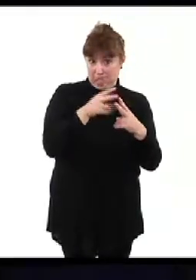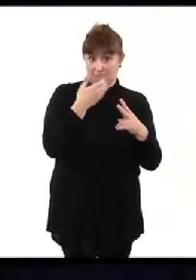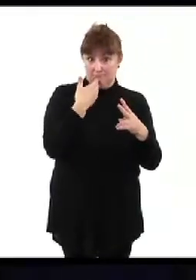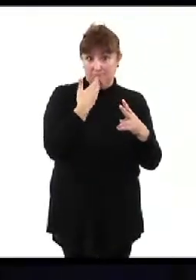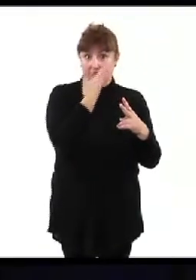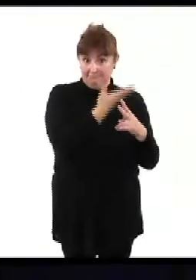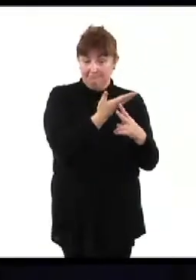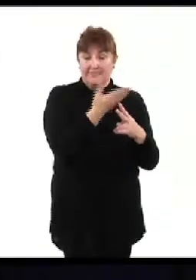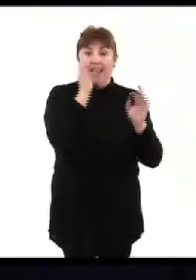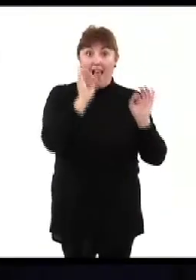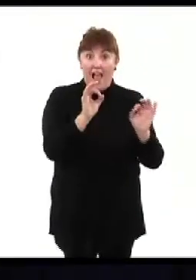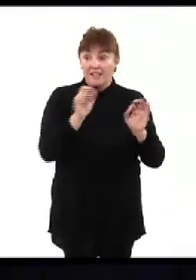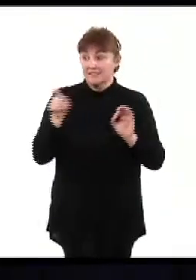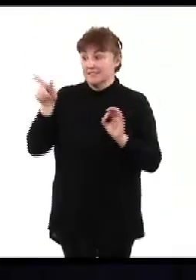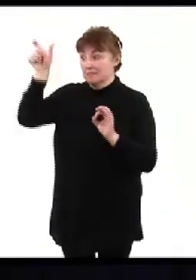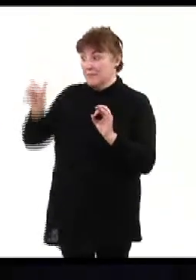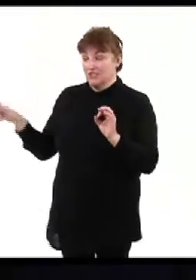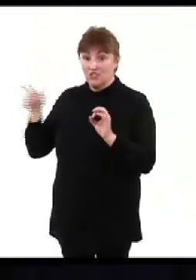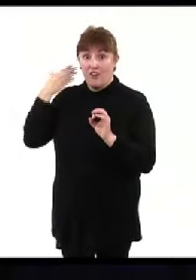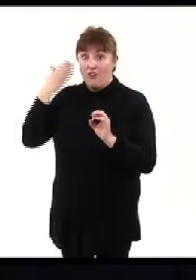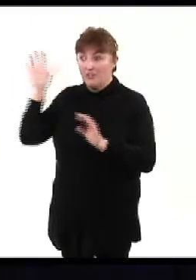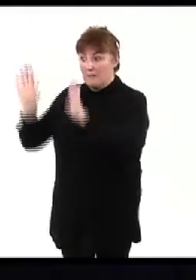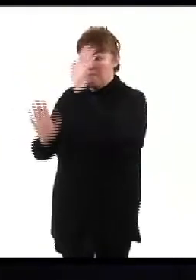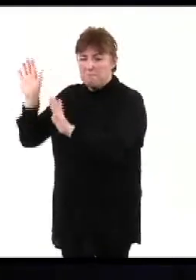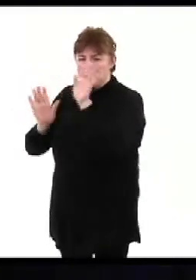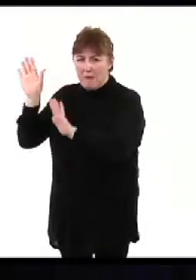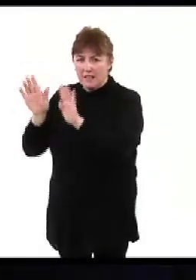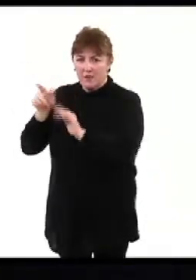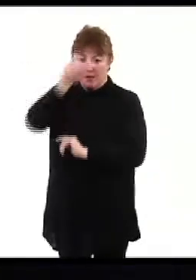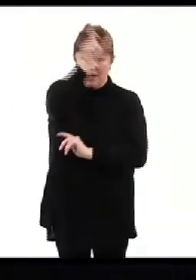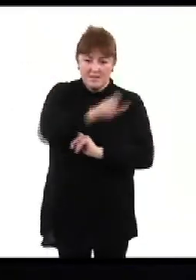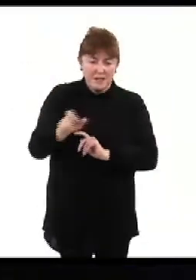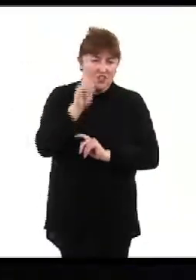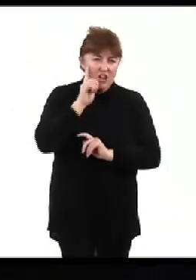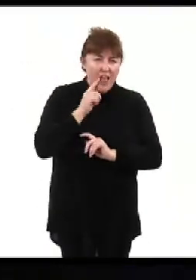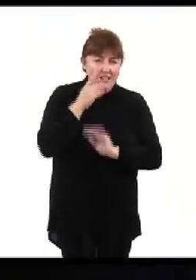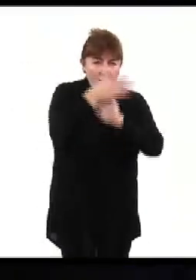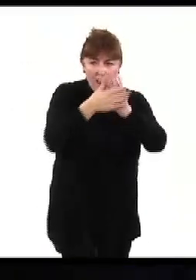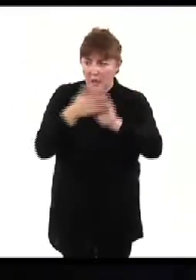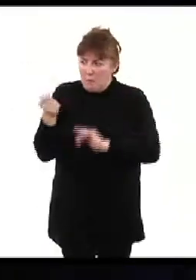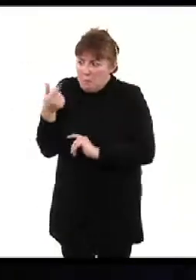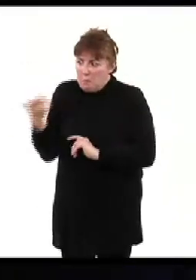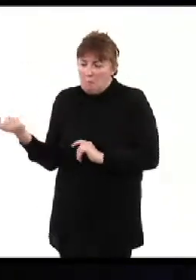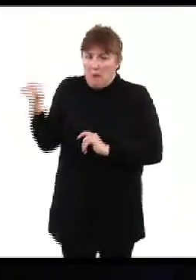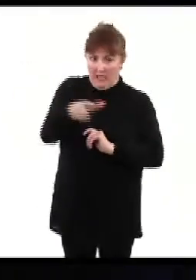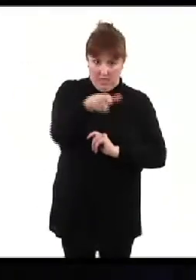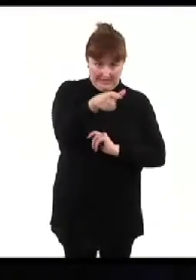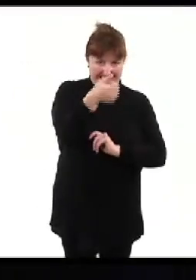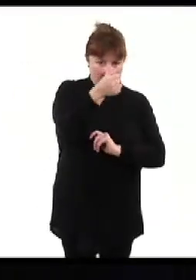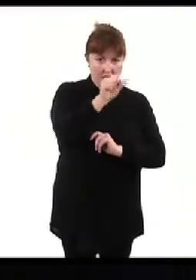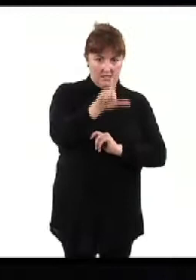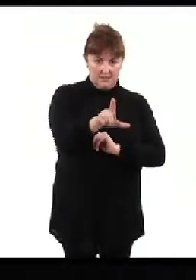very much like the ASL signs, but they were pantomimes for the hearing people. And then we had another set of objects that both deaf and hearing people